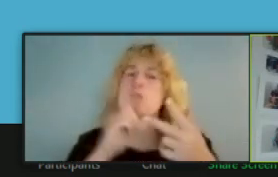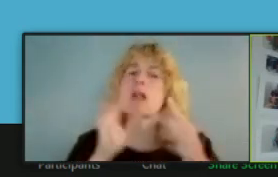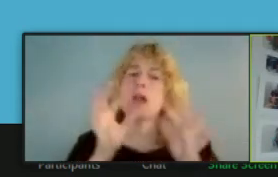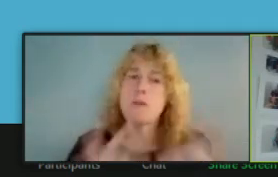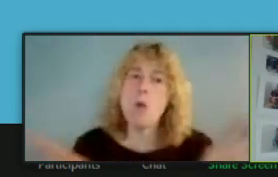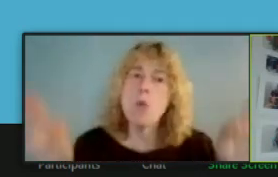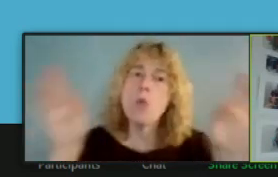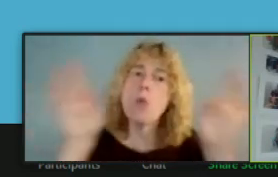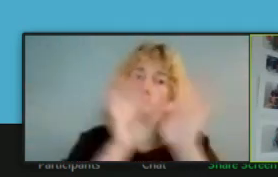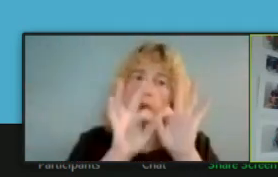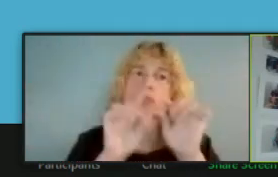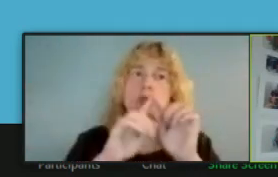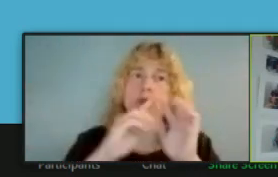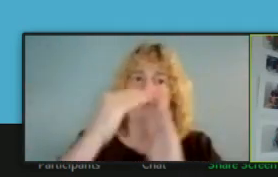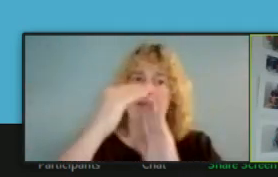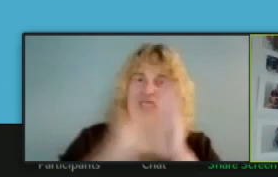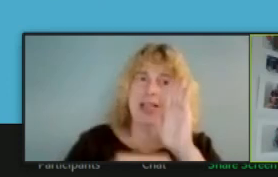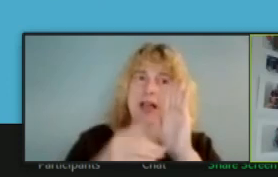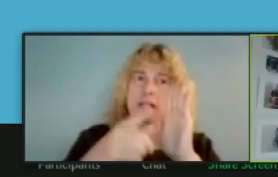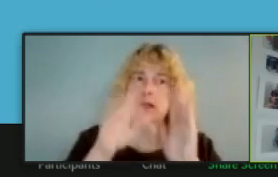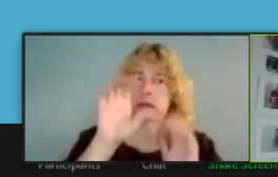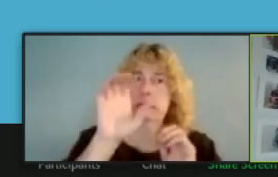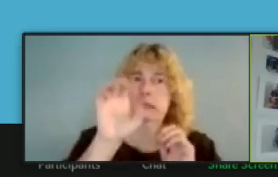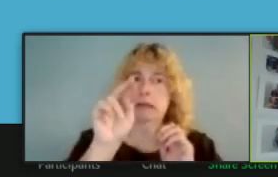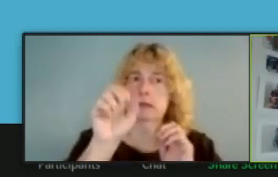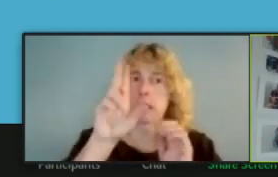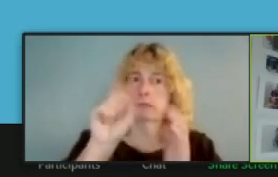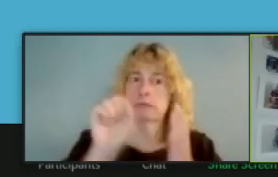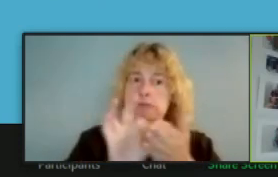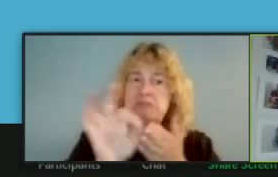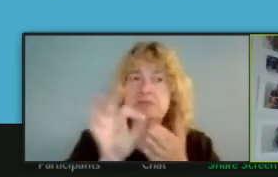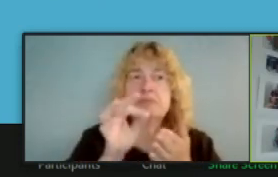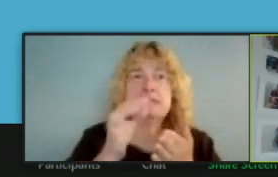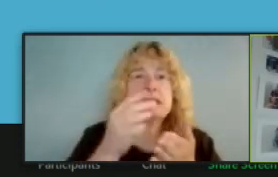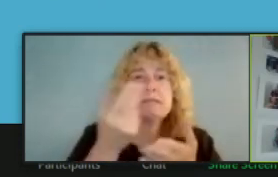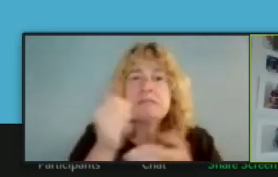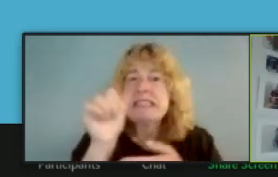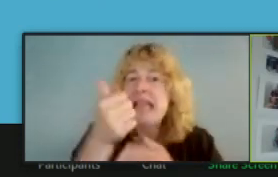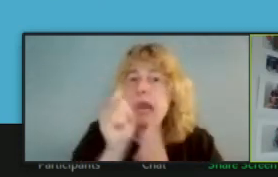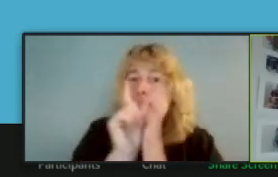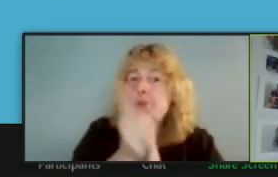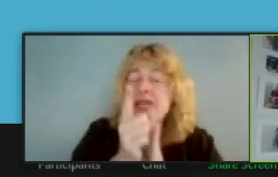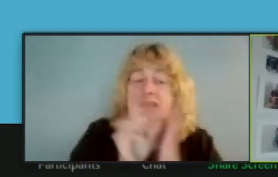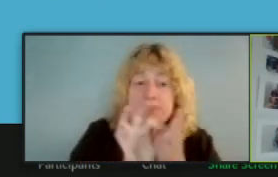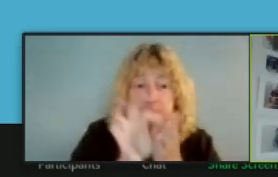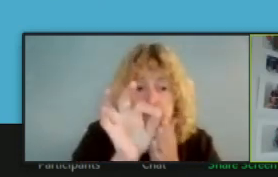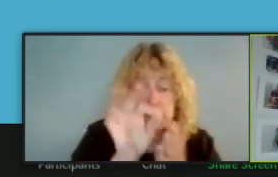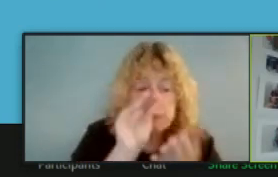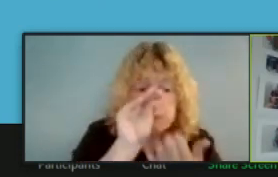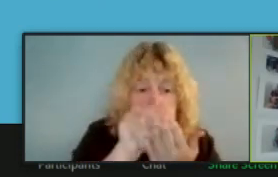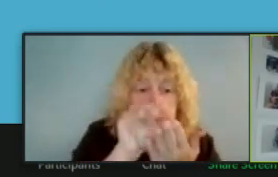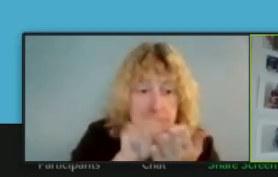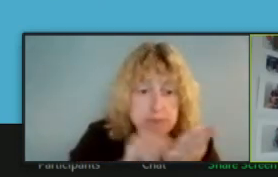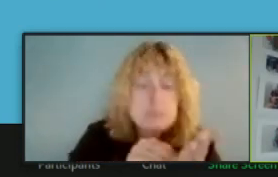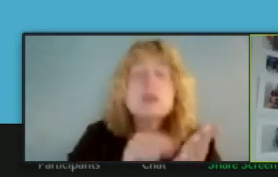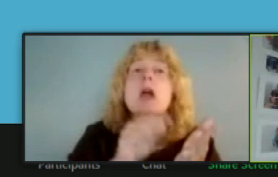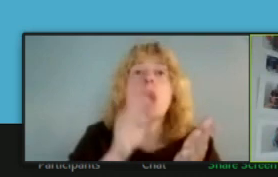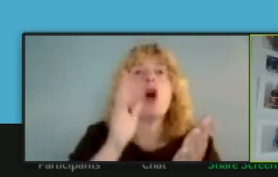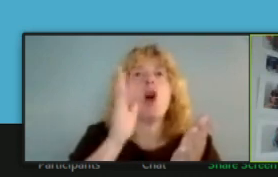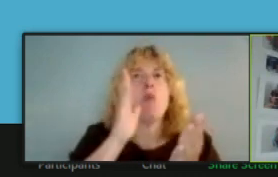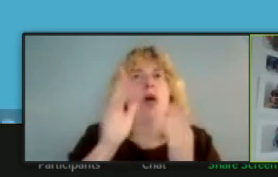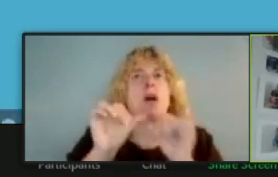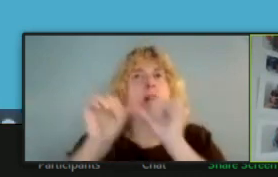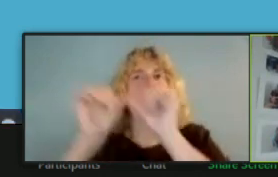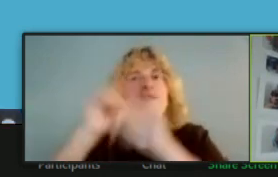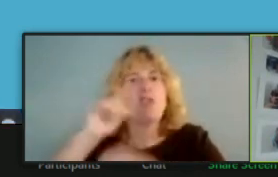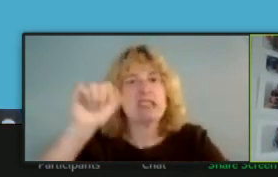And those 10 minutes will make sure we have what we need for 10 years. Please fill out your census.